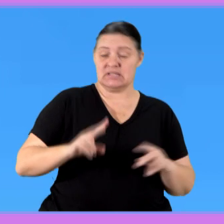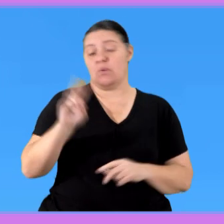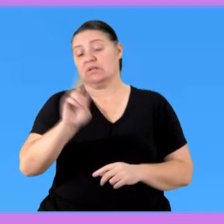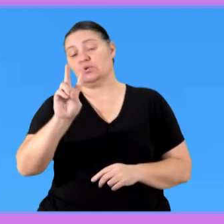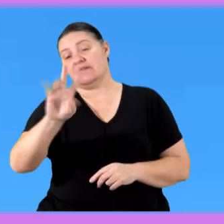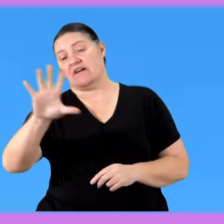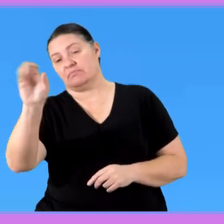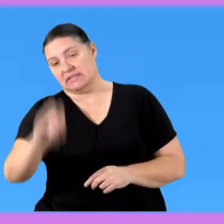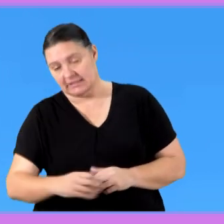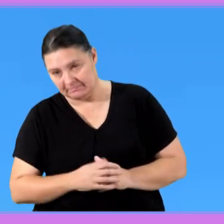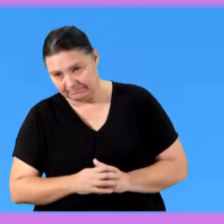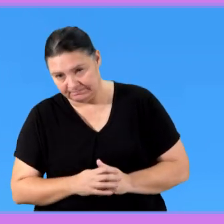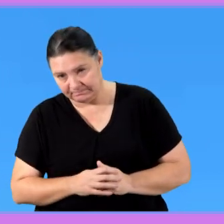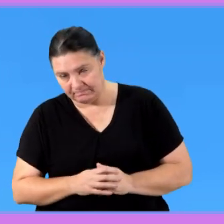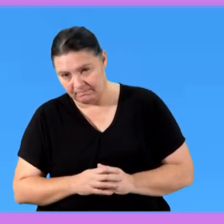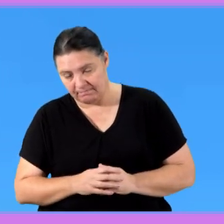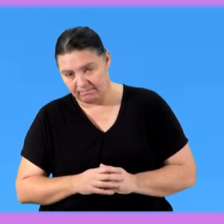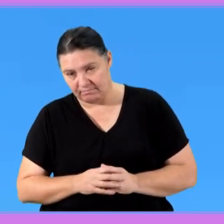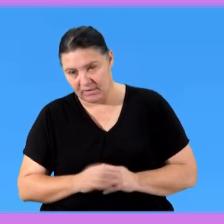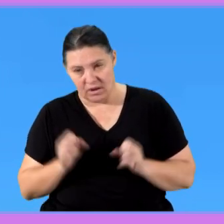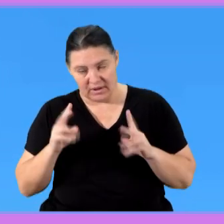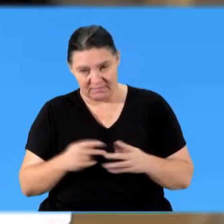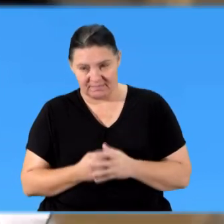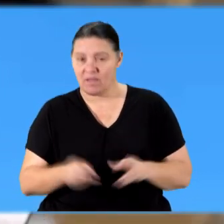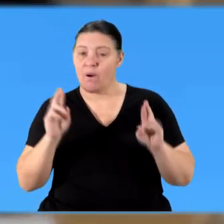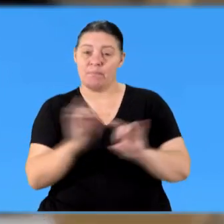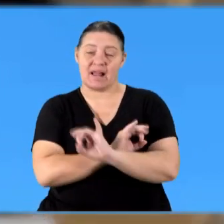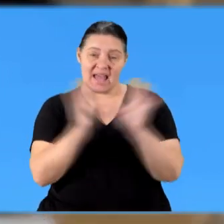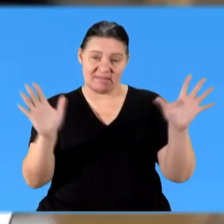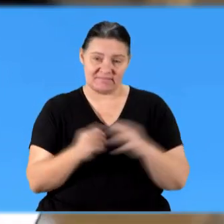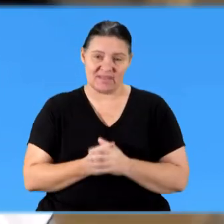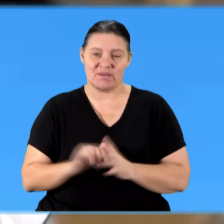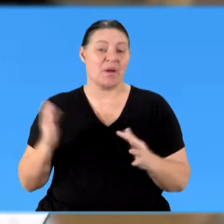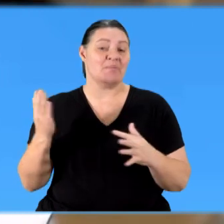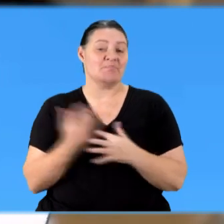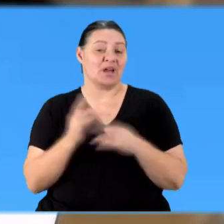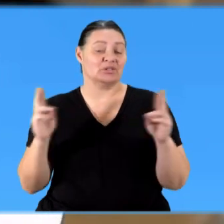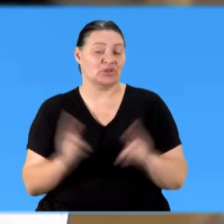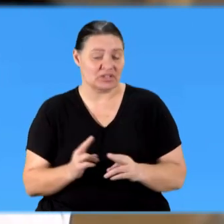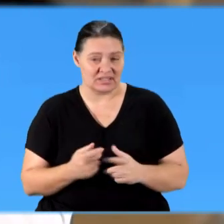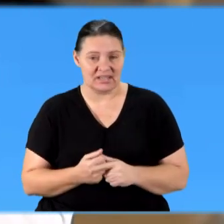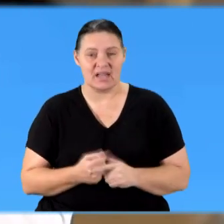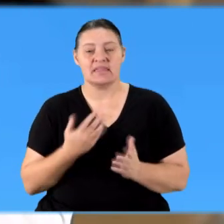is 25% is indicated there. Okay, guys, I hope that is clear. Let us quickly take